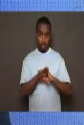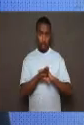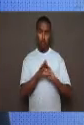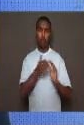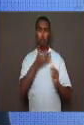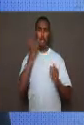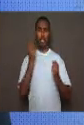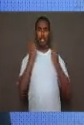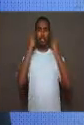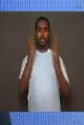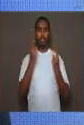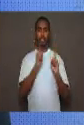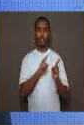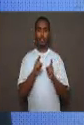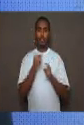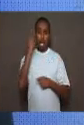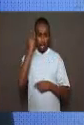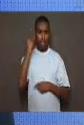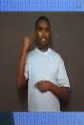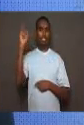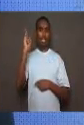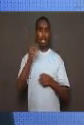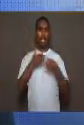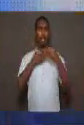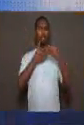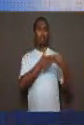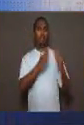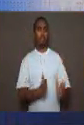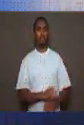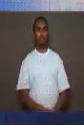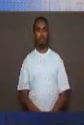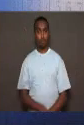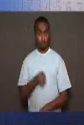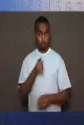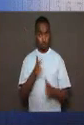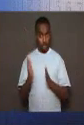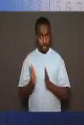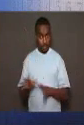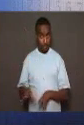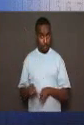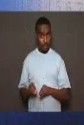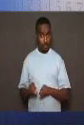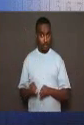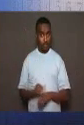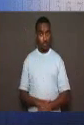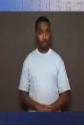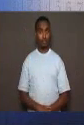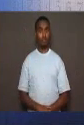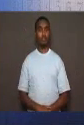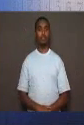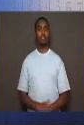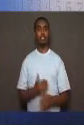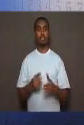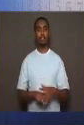better understanding of an ideal leader. Are you ready, students? Then let